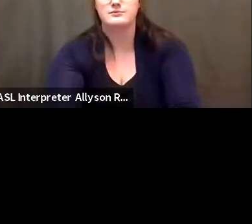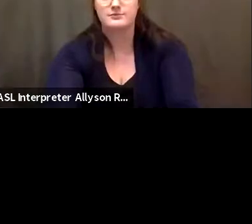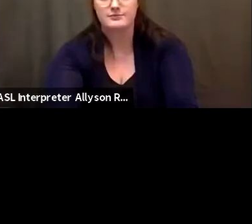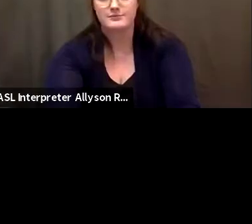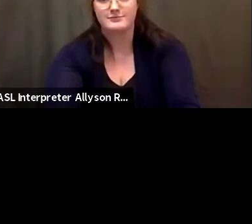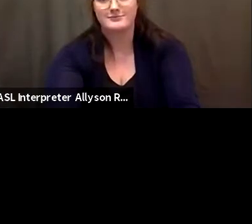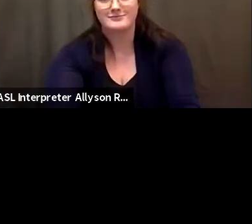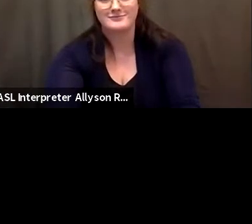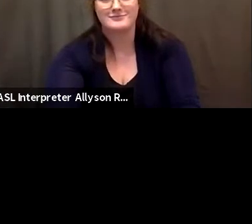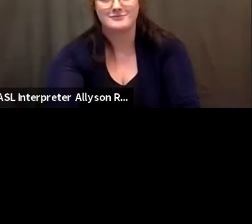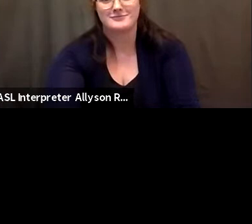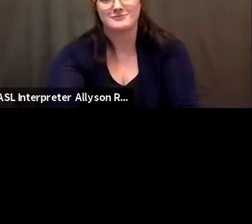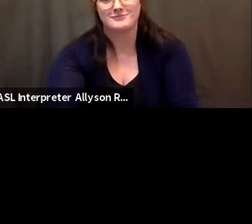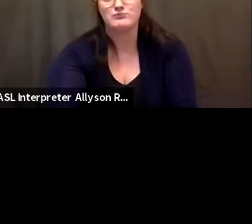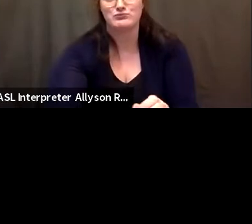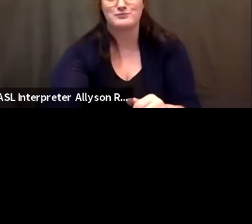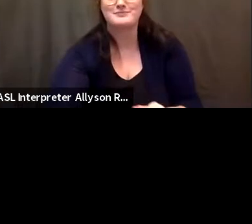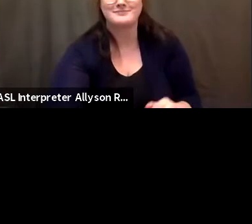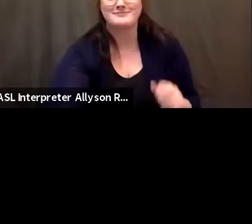Okay.